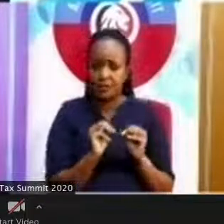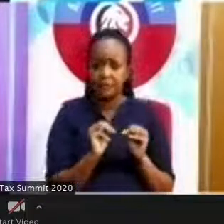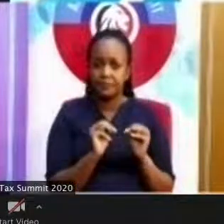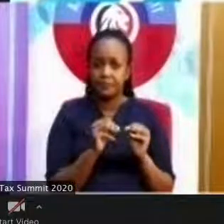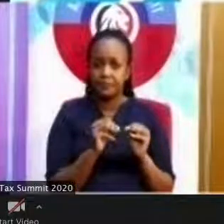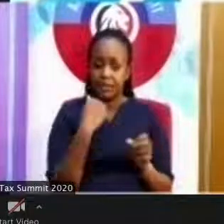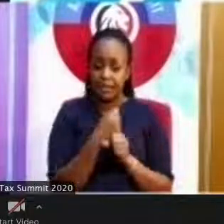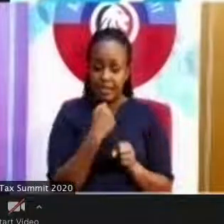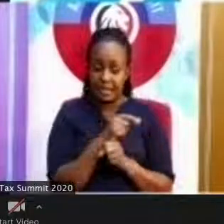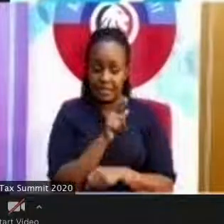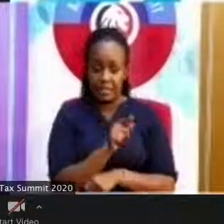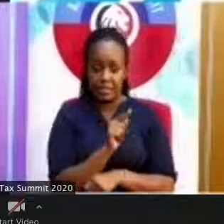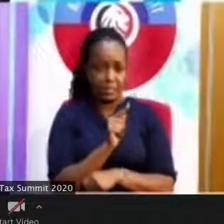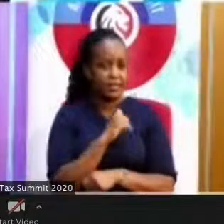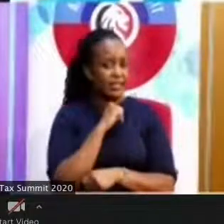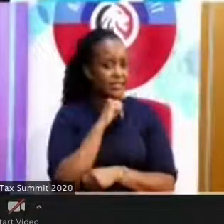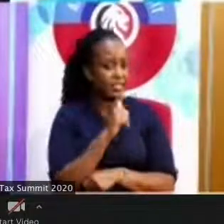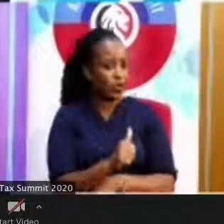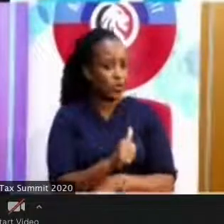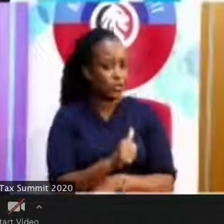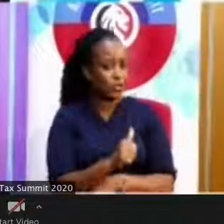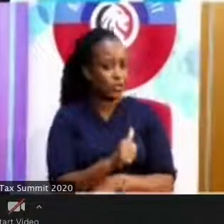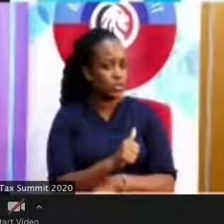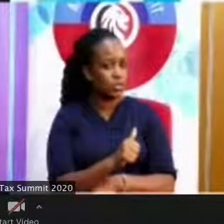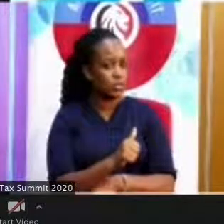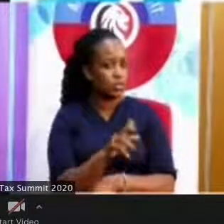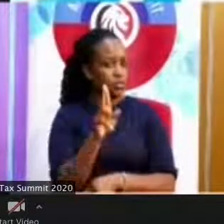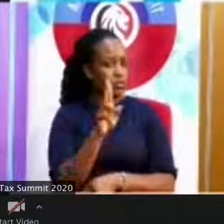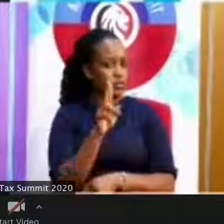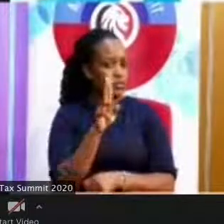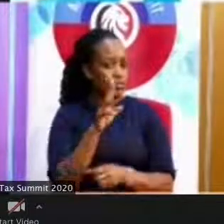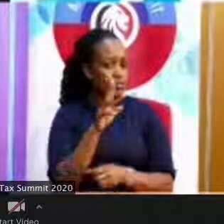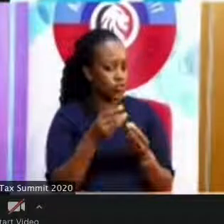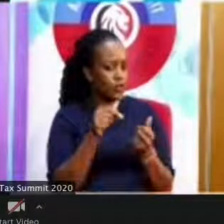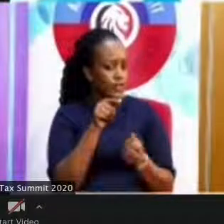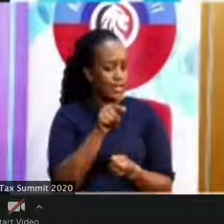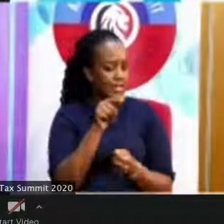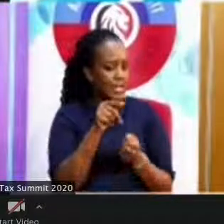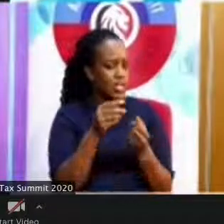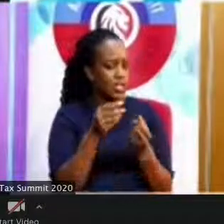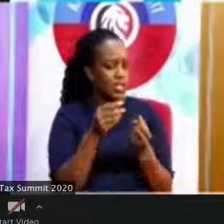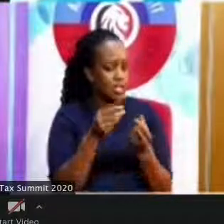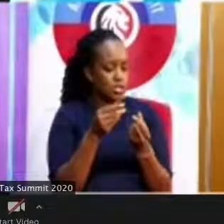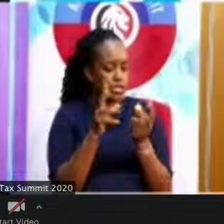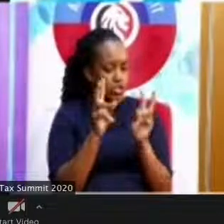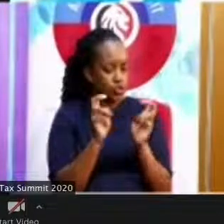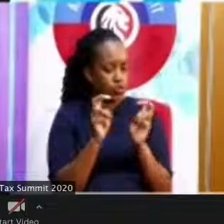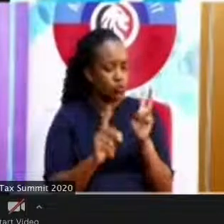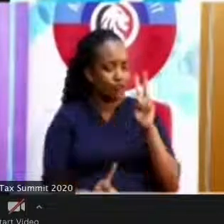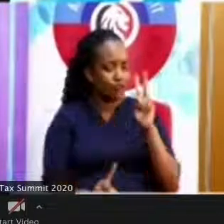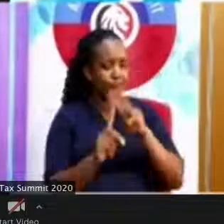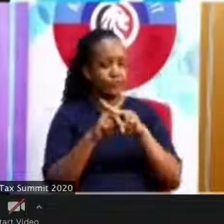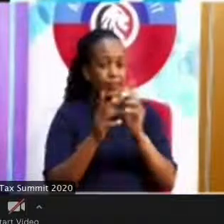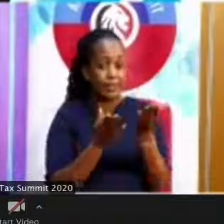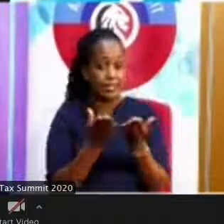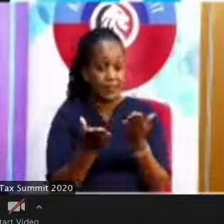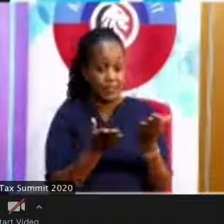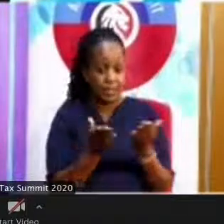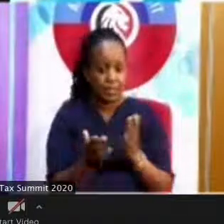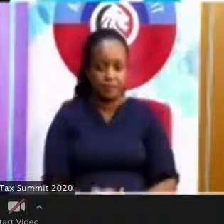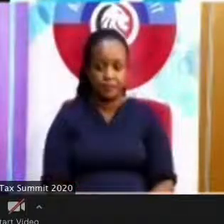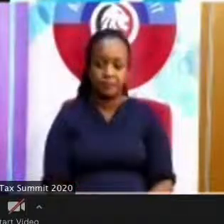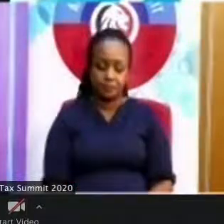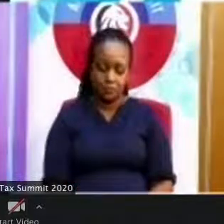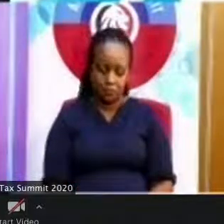not permit this issue to come up within the service. Now, what